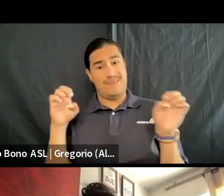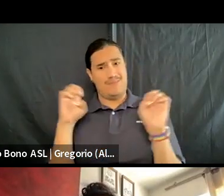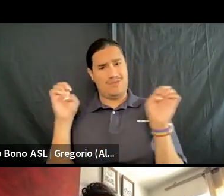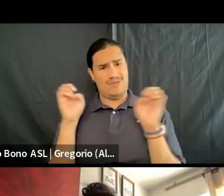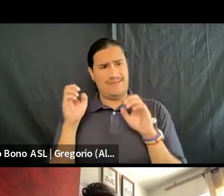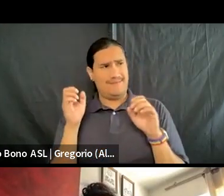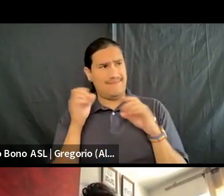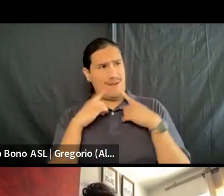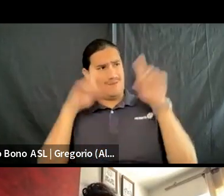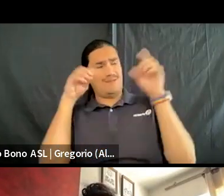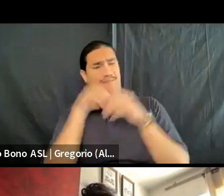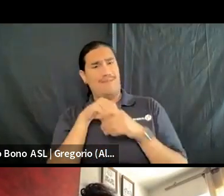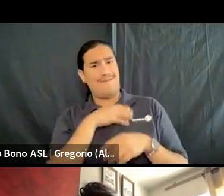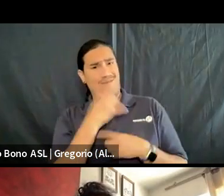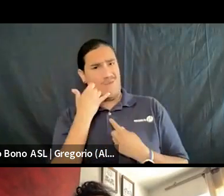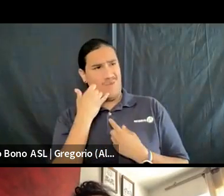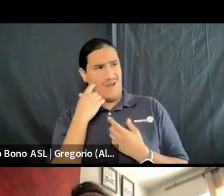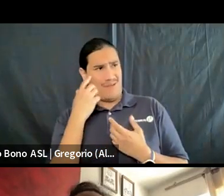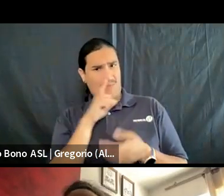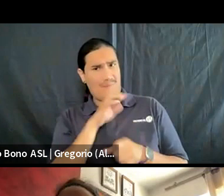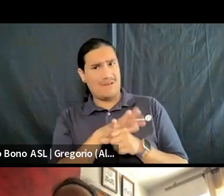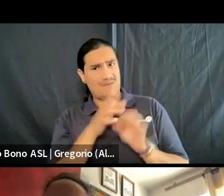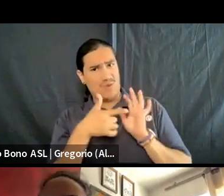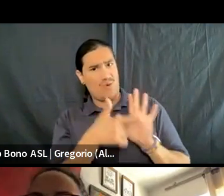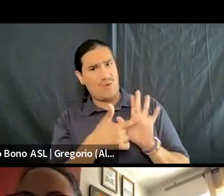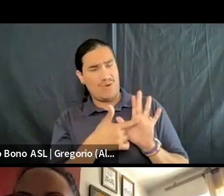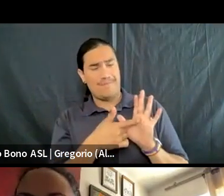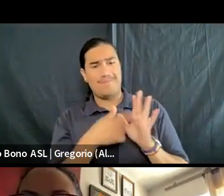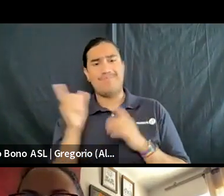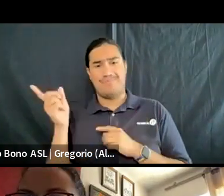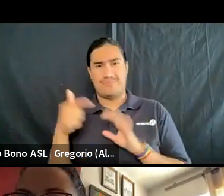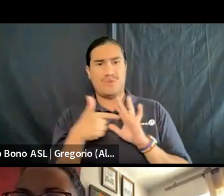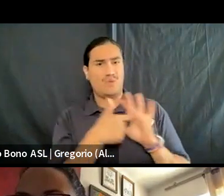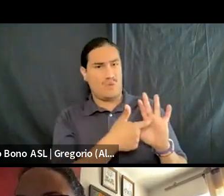announcement on my phone. I swear, look. She shows